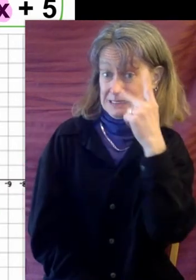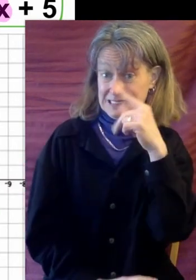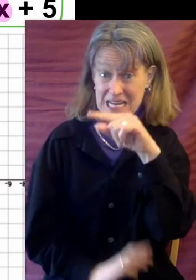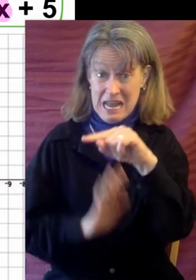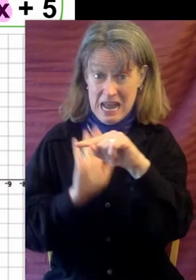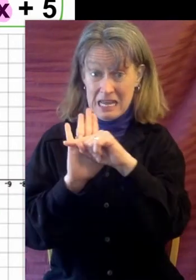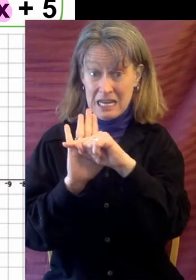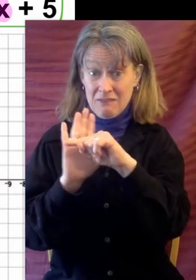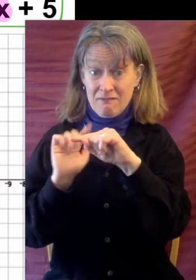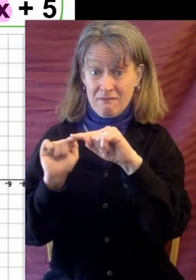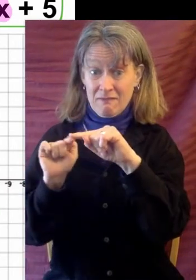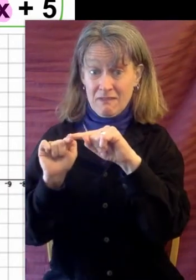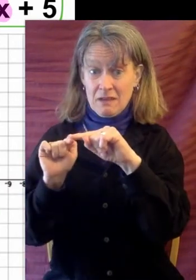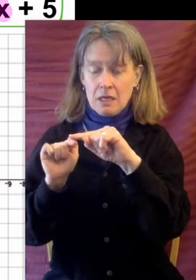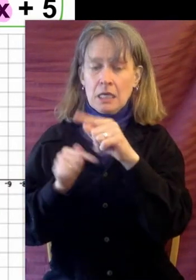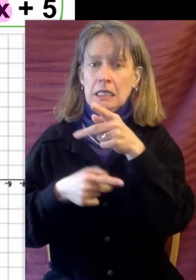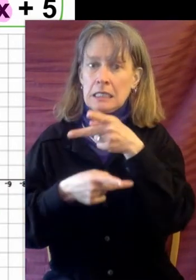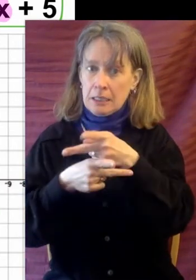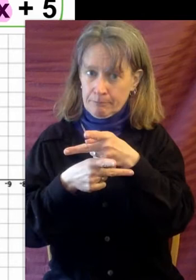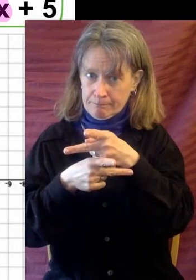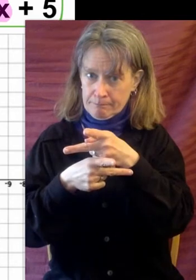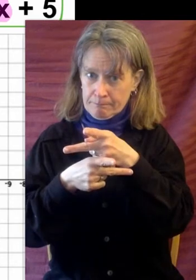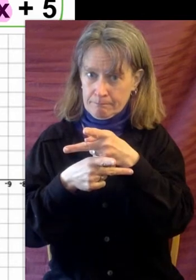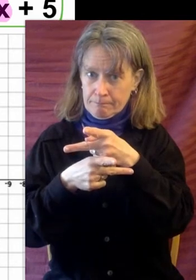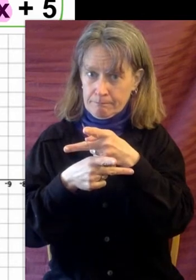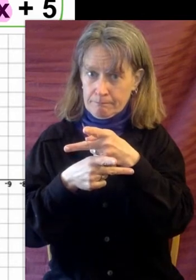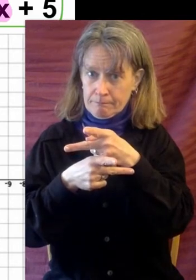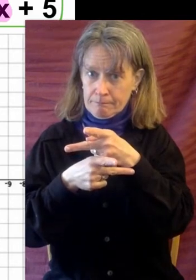Make sure you keep that negative